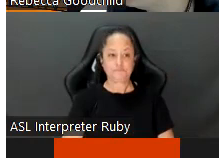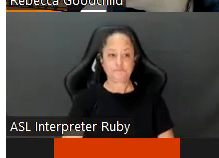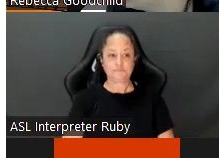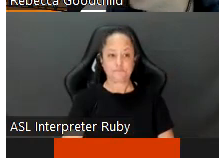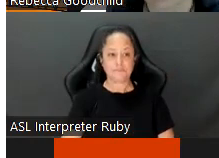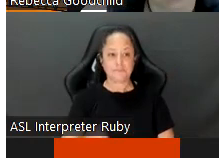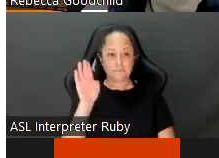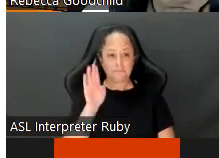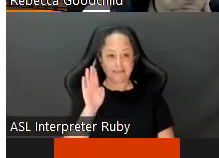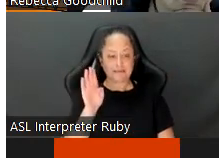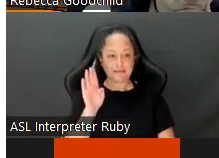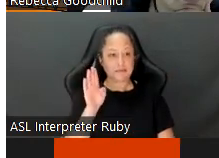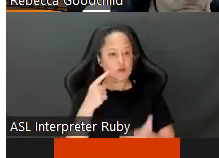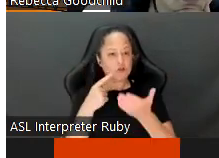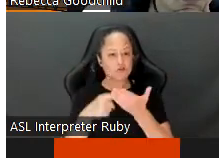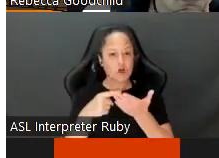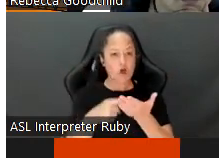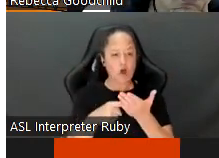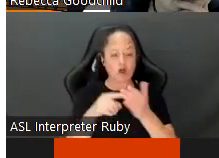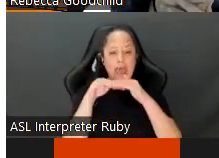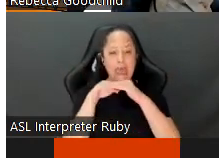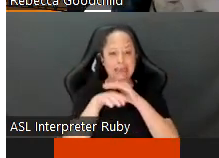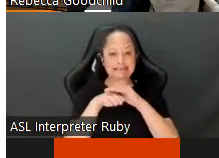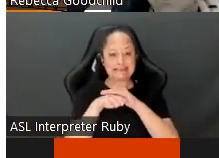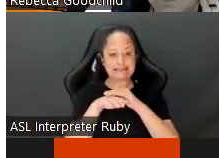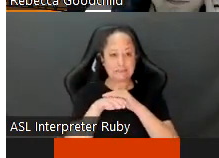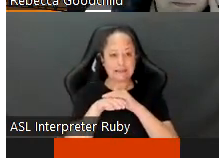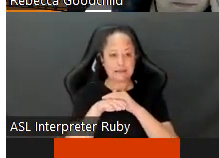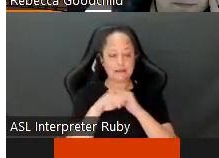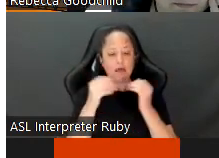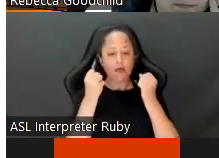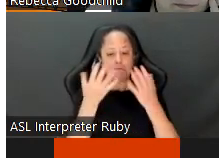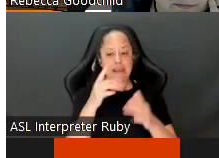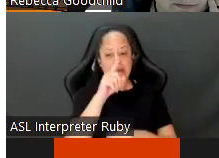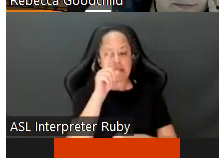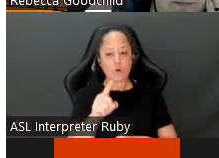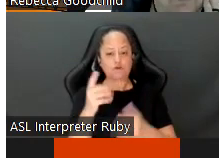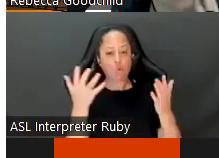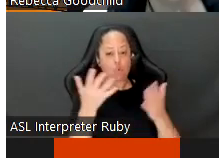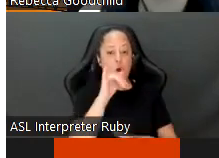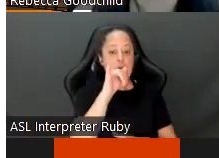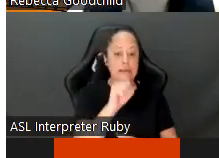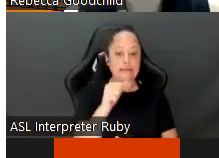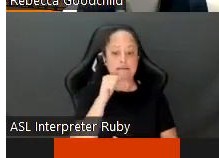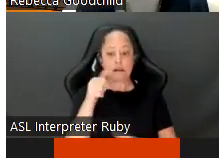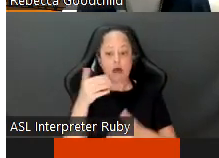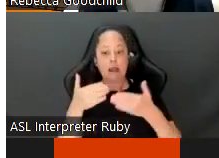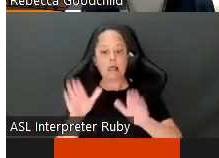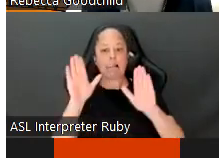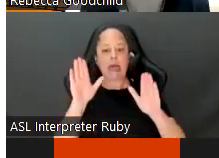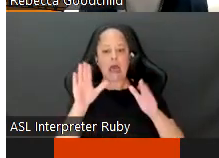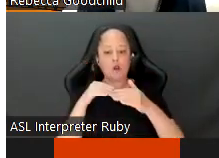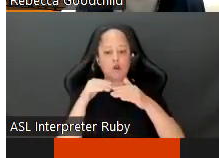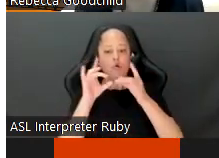All right, so let's talk accessibility. There's been a lot of questions about what is and is not allowed around